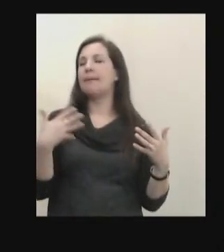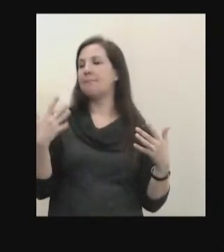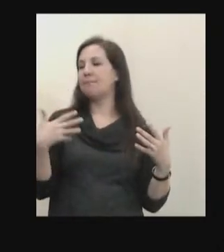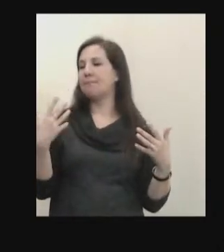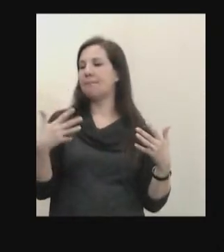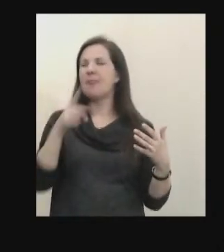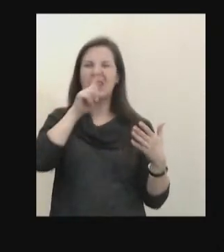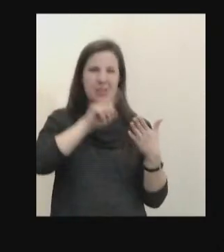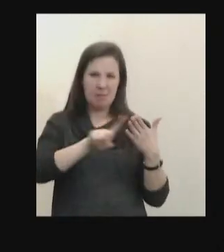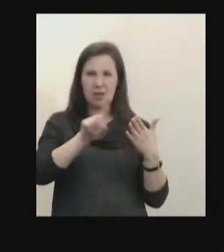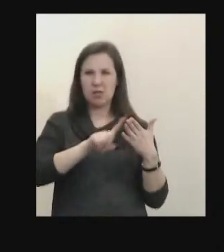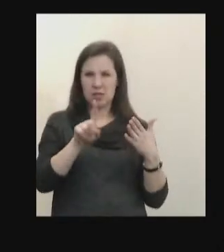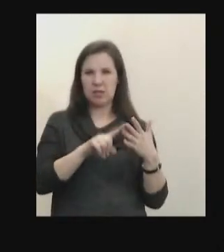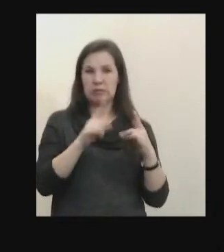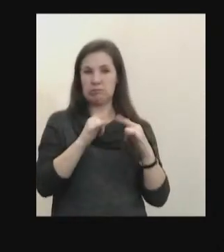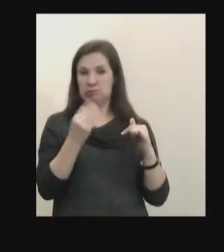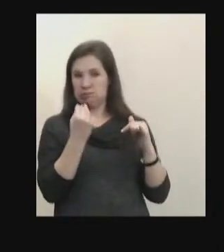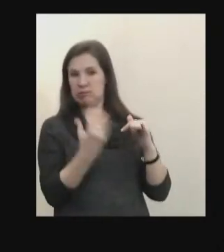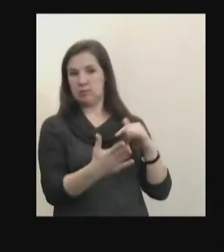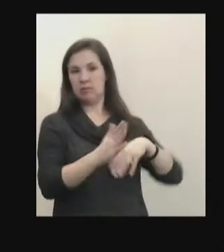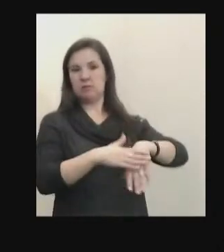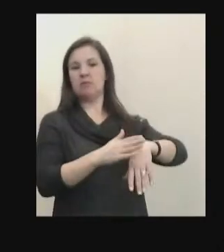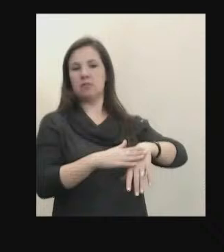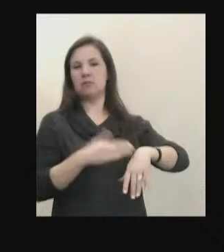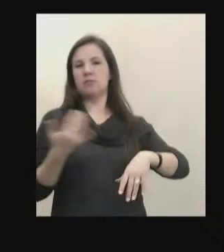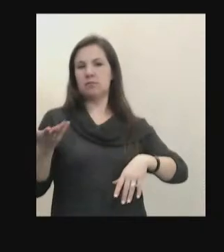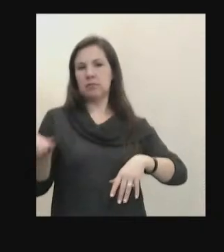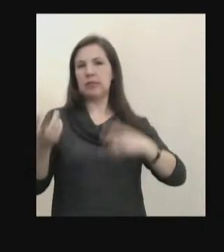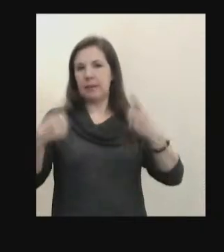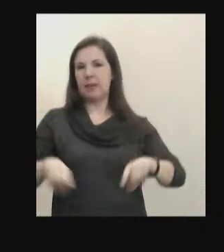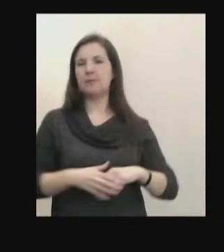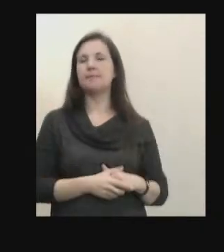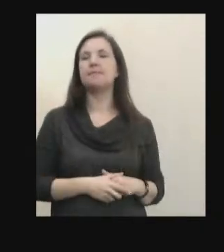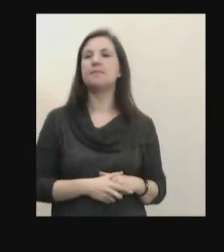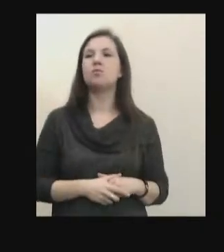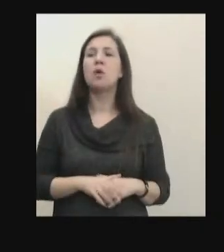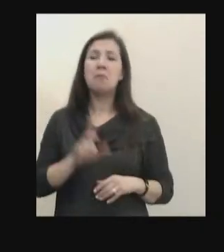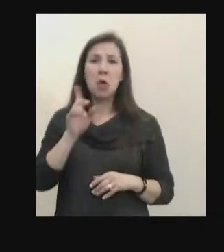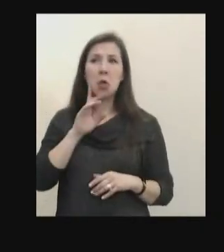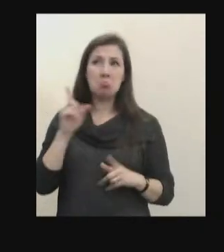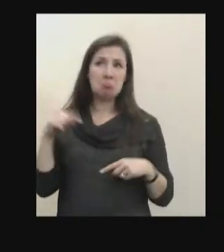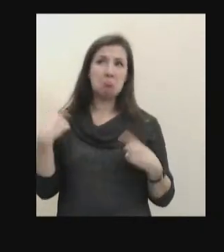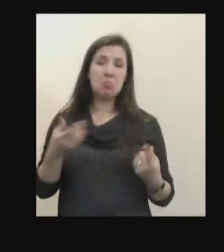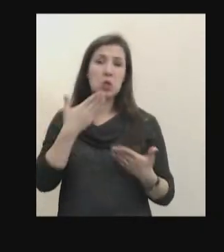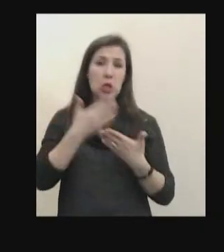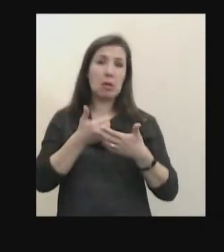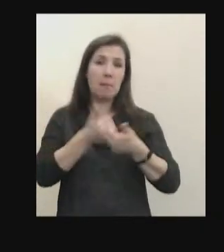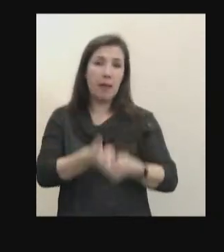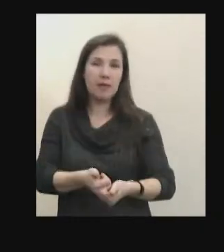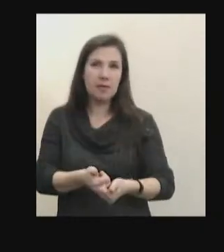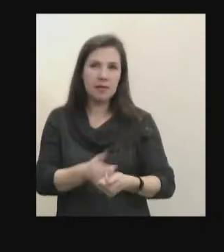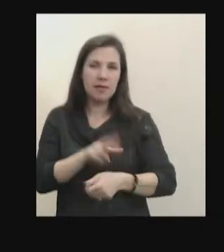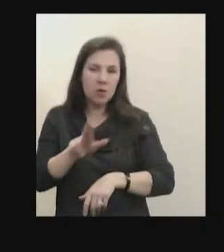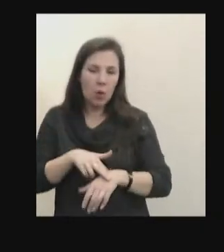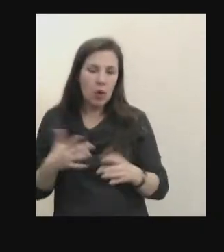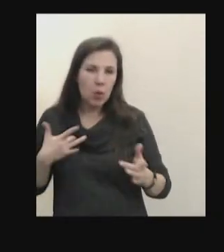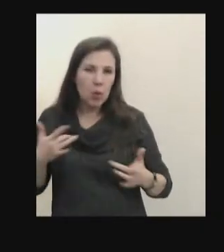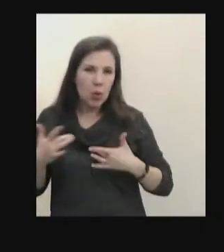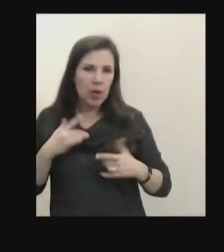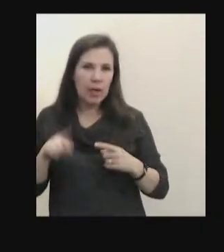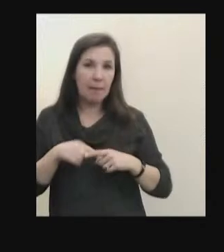inspections and so forth to let them know that this was happening. So we have heard of pretty good compliance. Of course, we're worried about